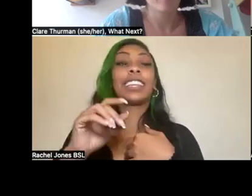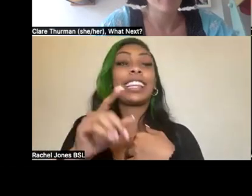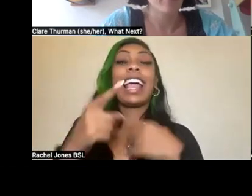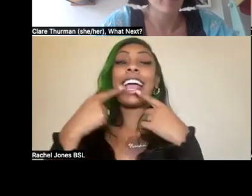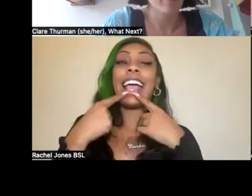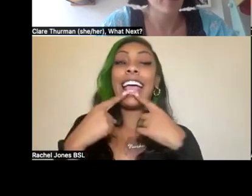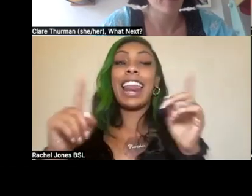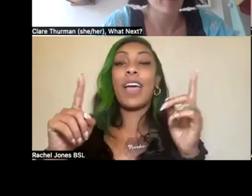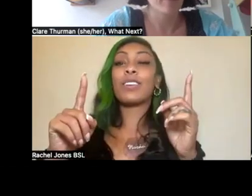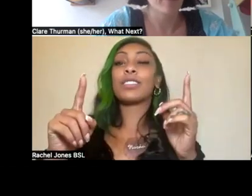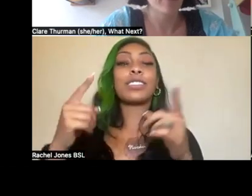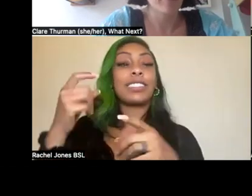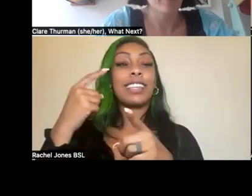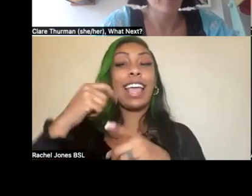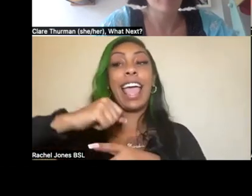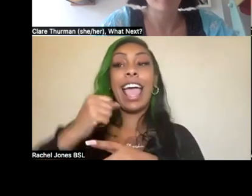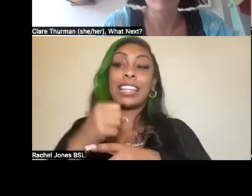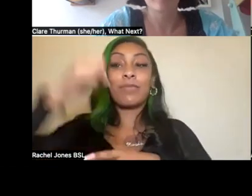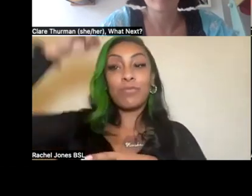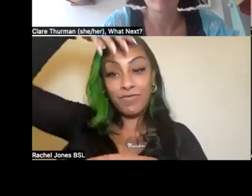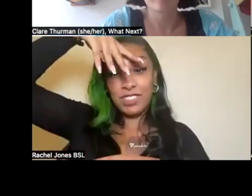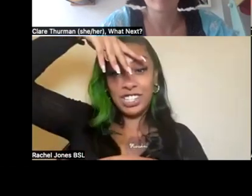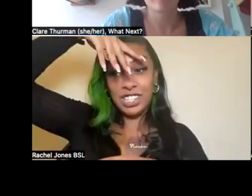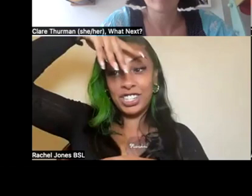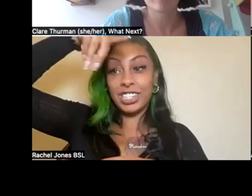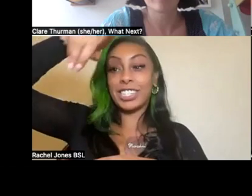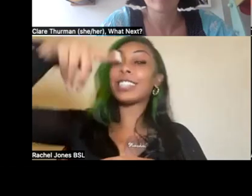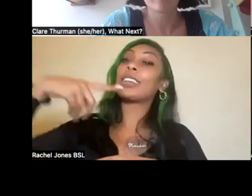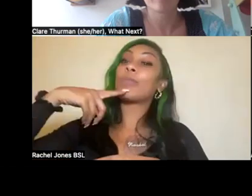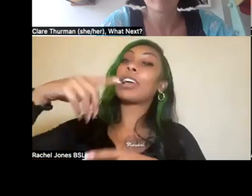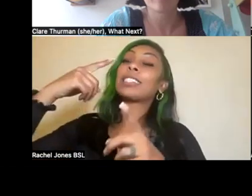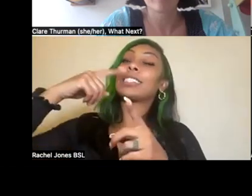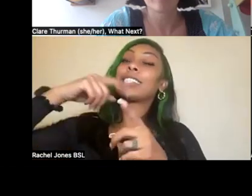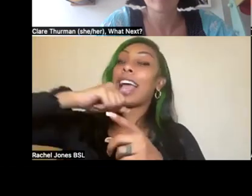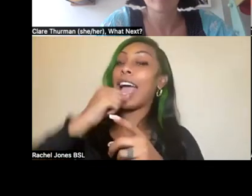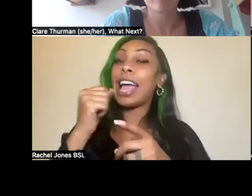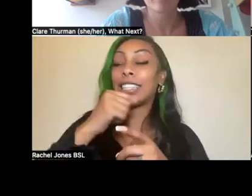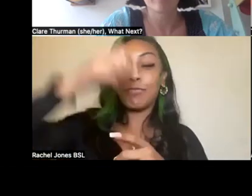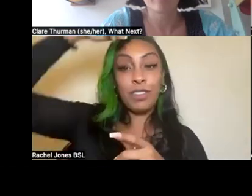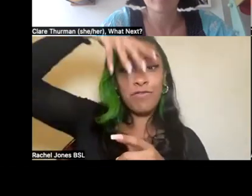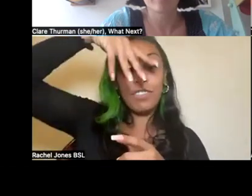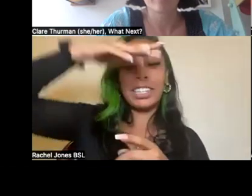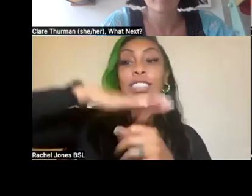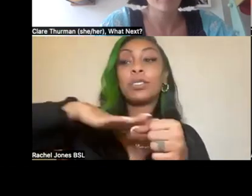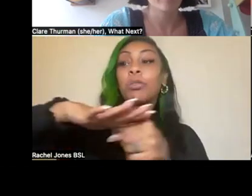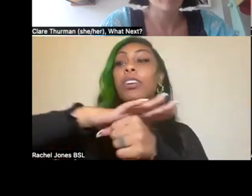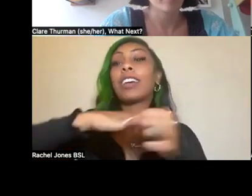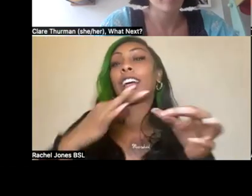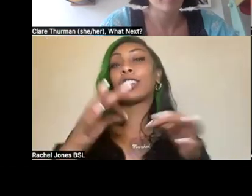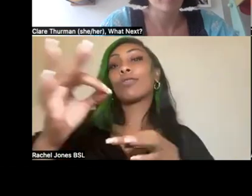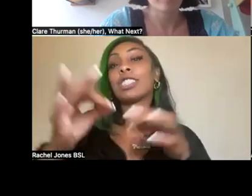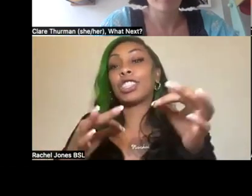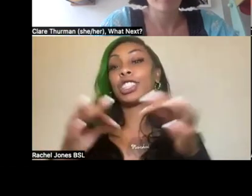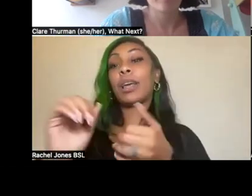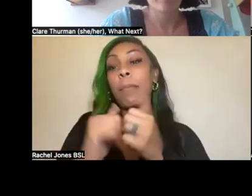on the Edinburgh Fringe. And I'm going to mention this because it's the Edinburgh Fringe Society are one of our strategic partners, and have just